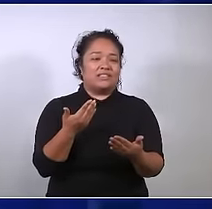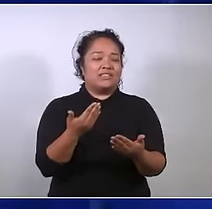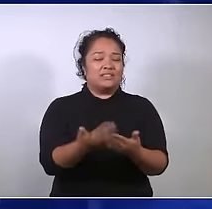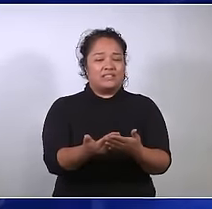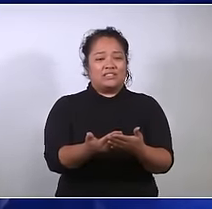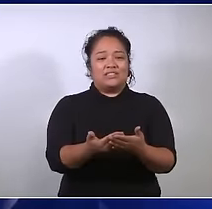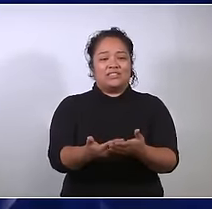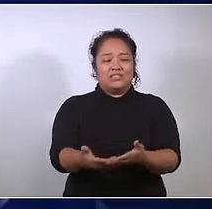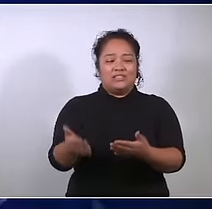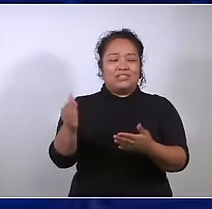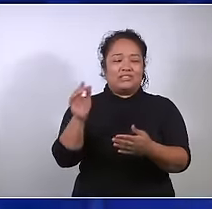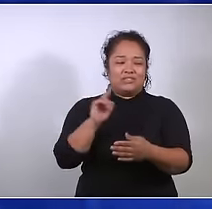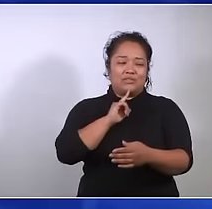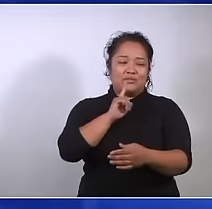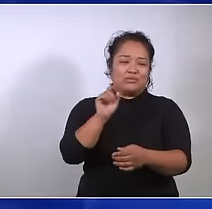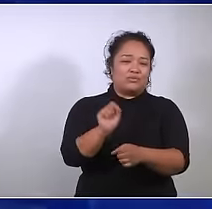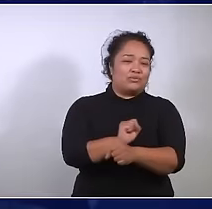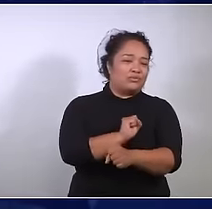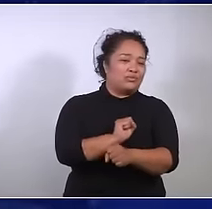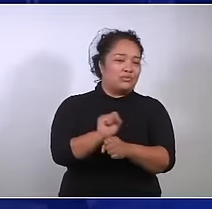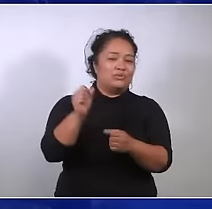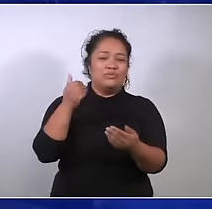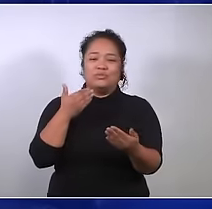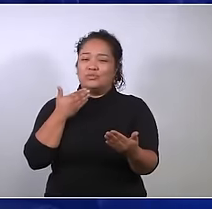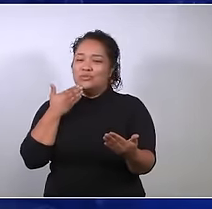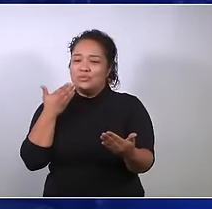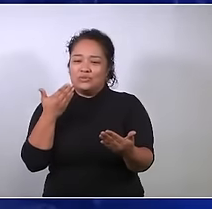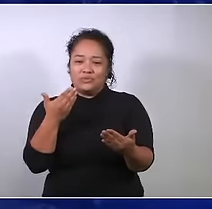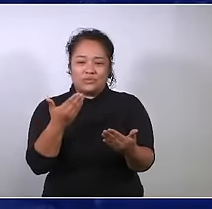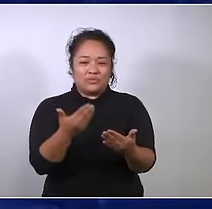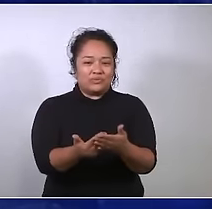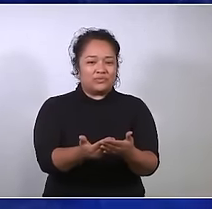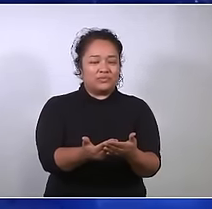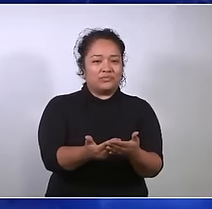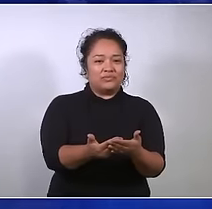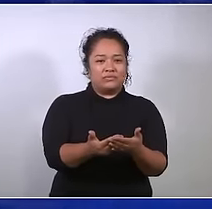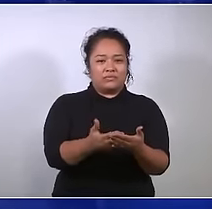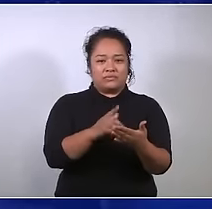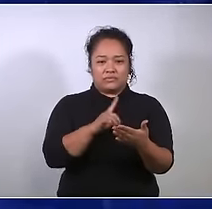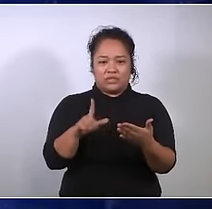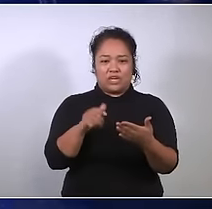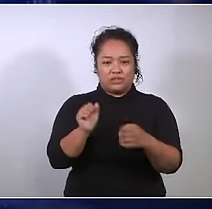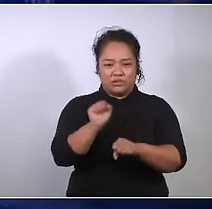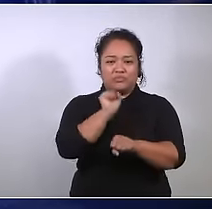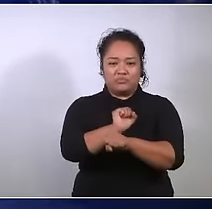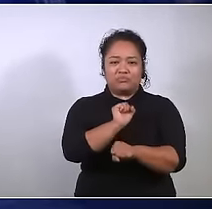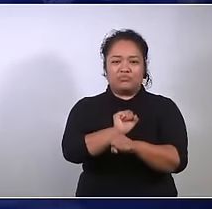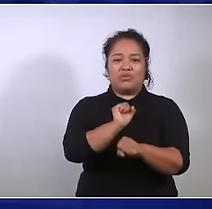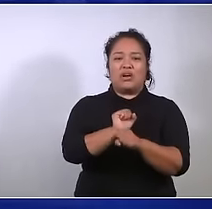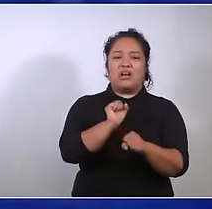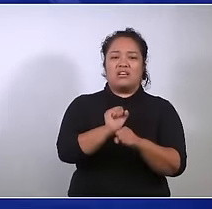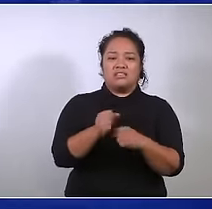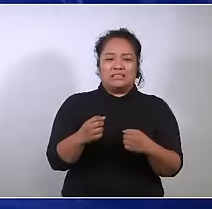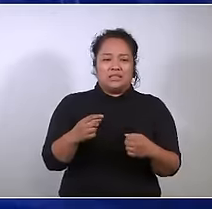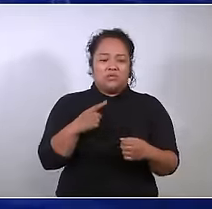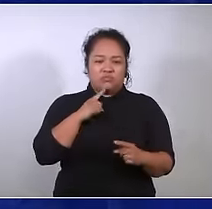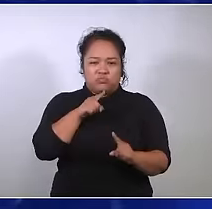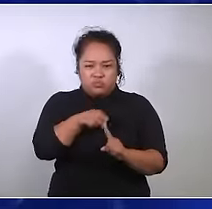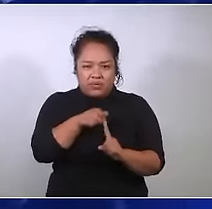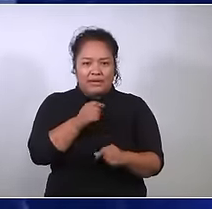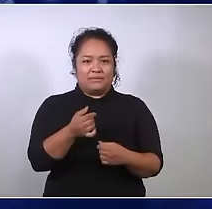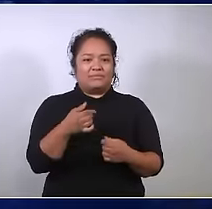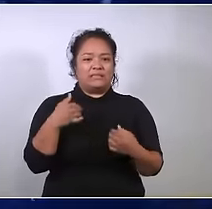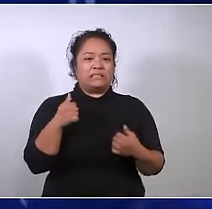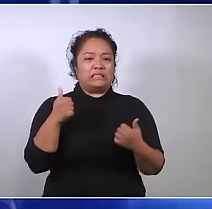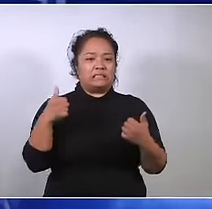I don't know who I'm talking to, but the Lord is still working. The Lord is still proving himself mighty in battle. The Lord is still